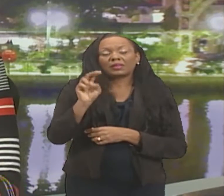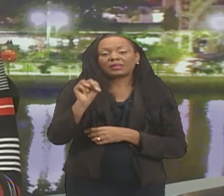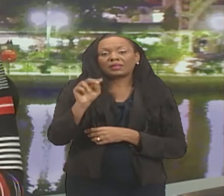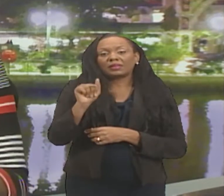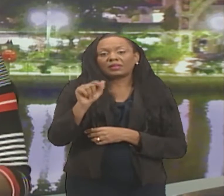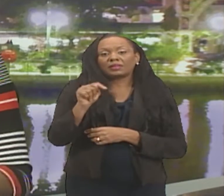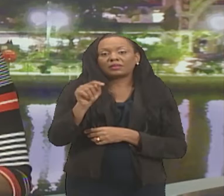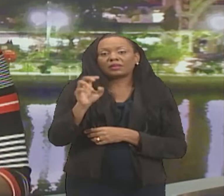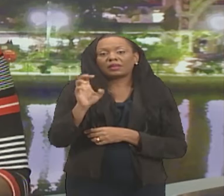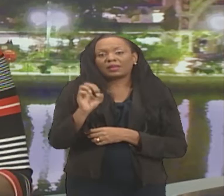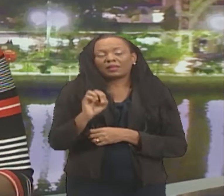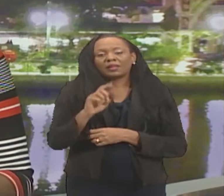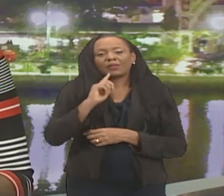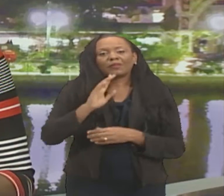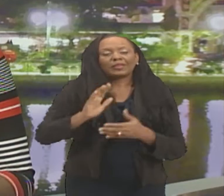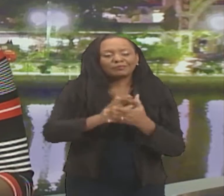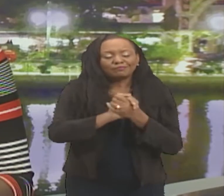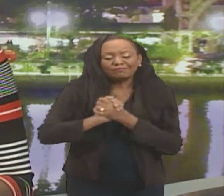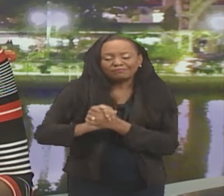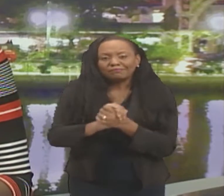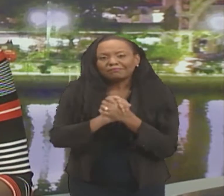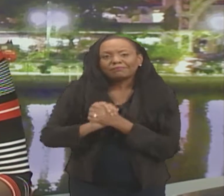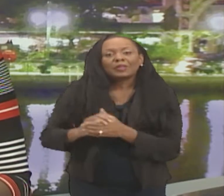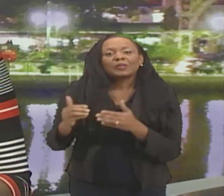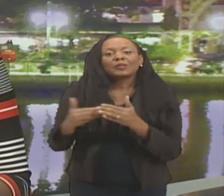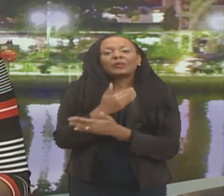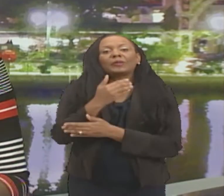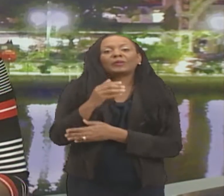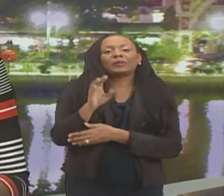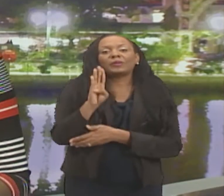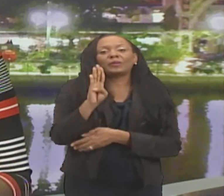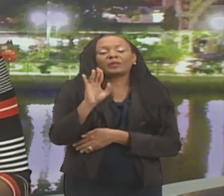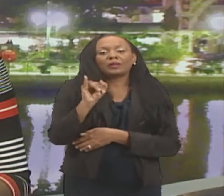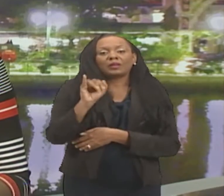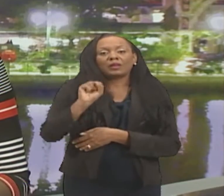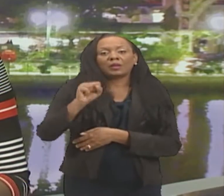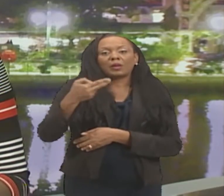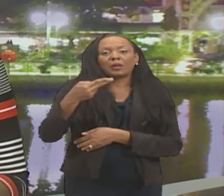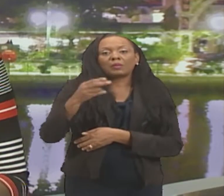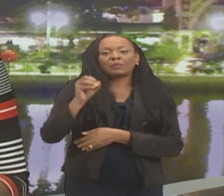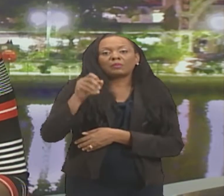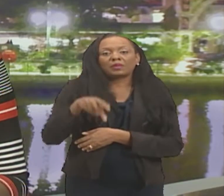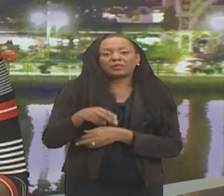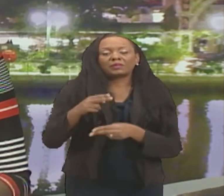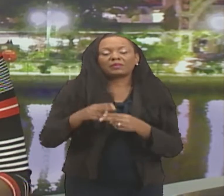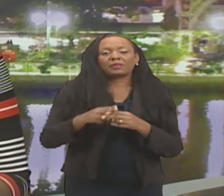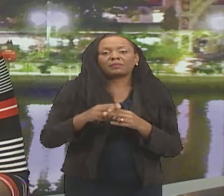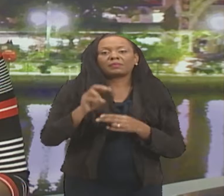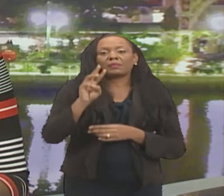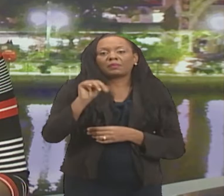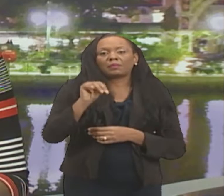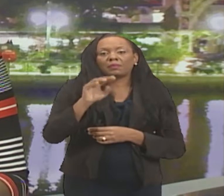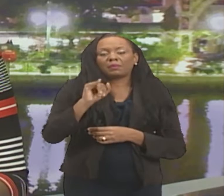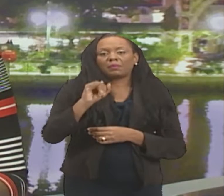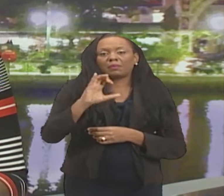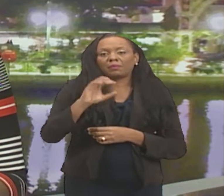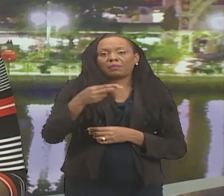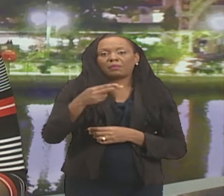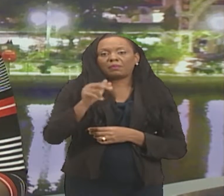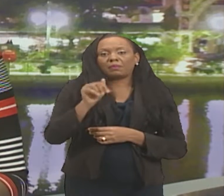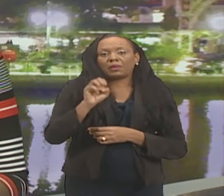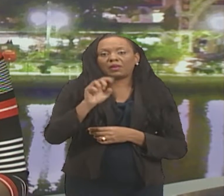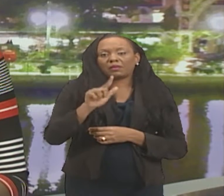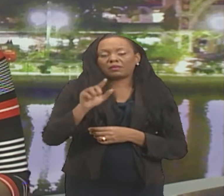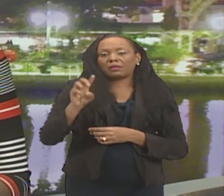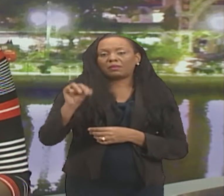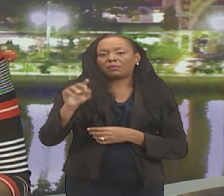morning's session heaping praise and congratulations on Bishop-designate Senator Michael Maxwell. Leader of government business in